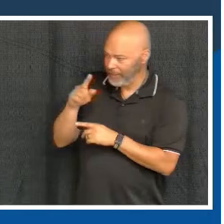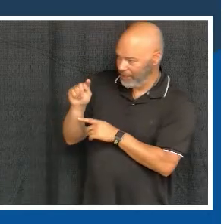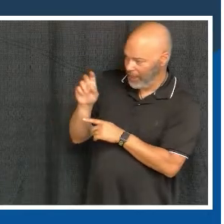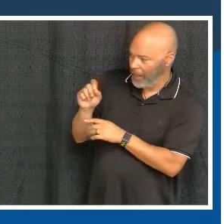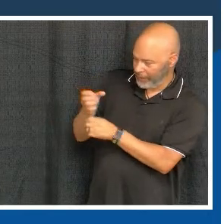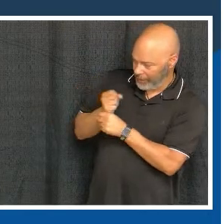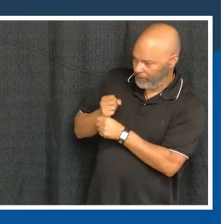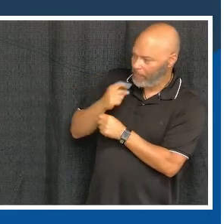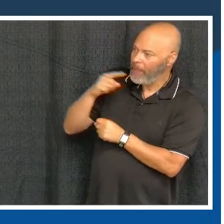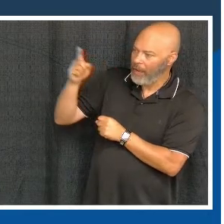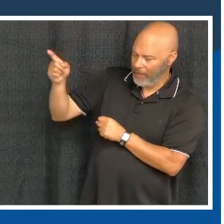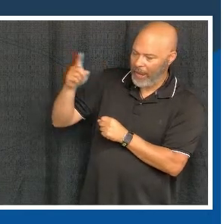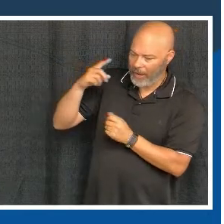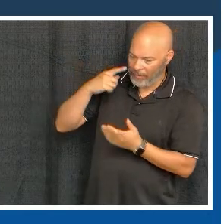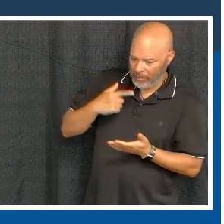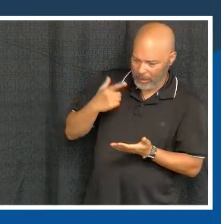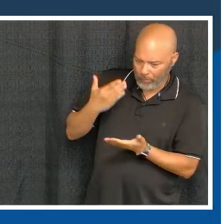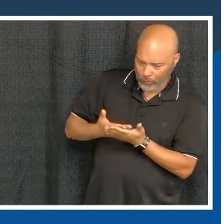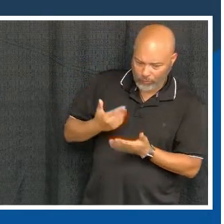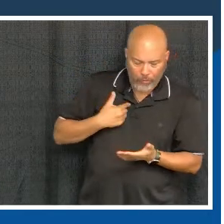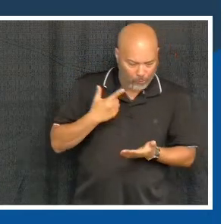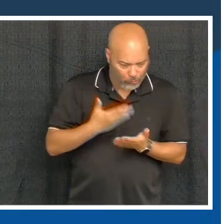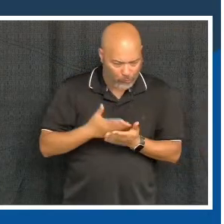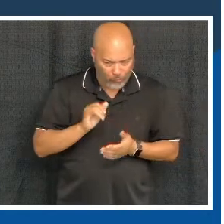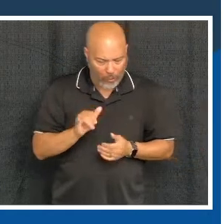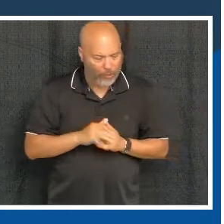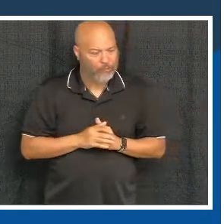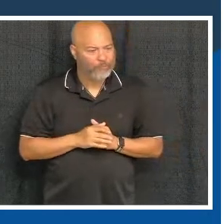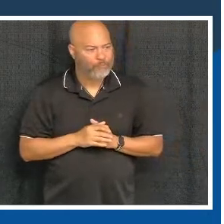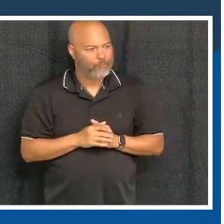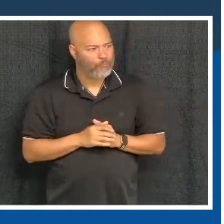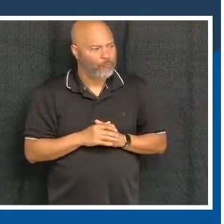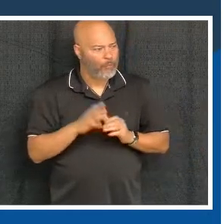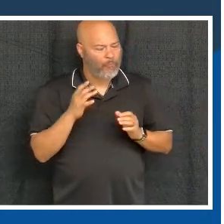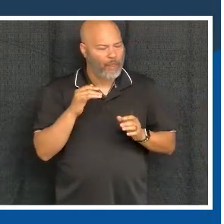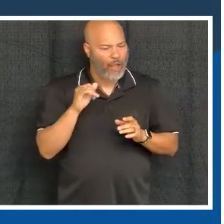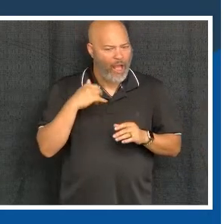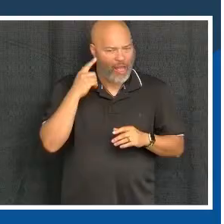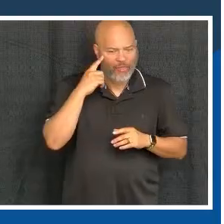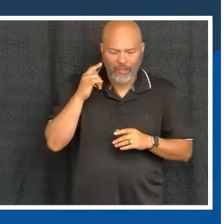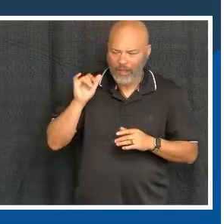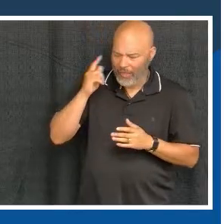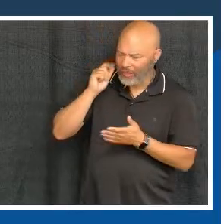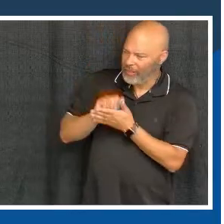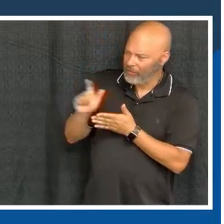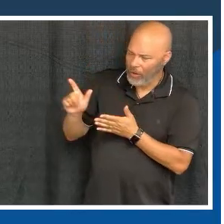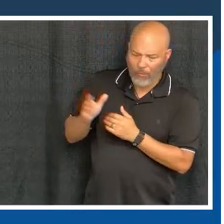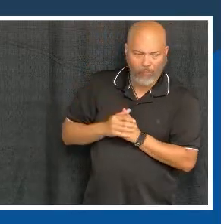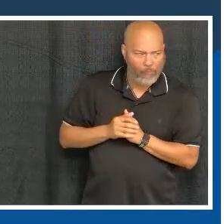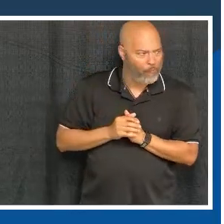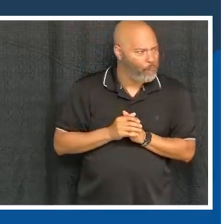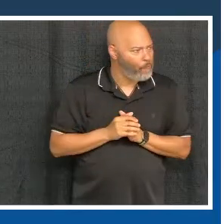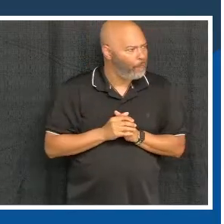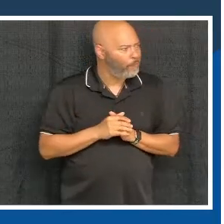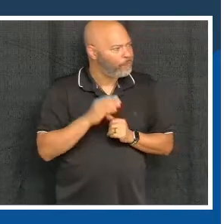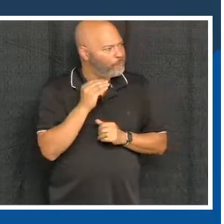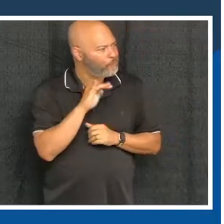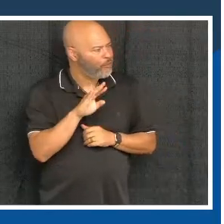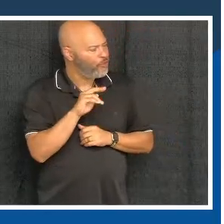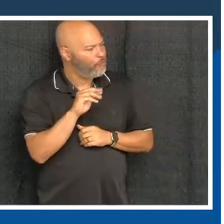TDOT got it and verified as well, yes, sir. Okay. I think that's all the questions I had for you. Thank you so much. Thank you. Mr.